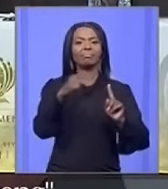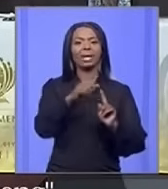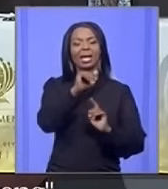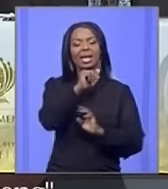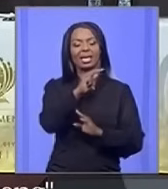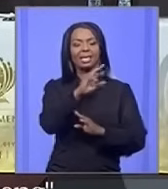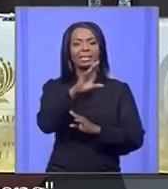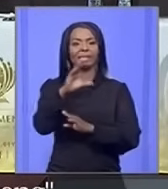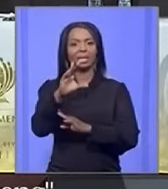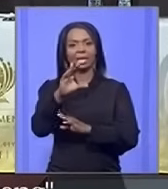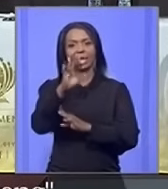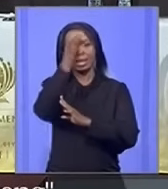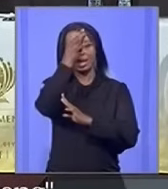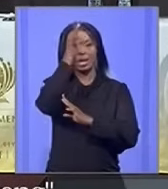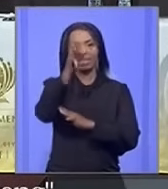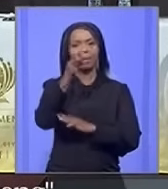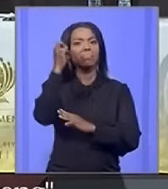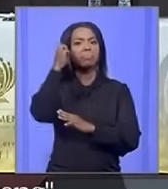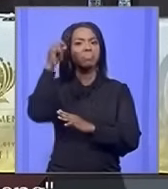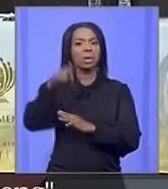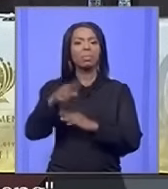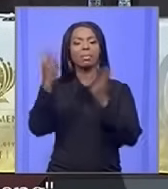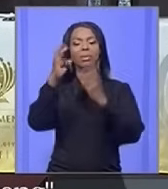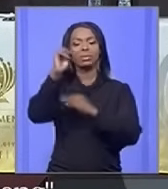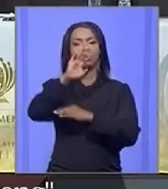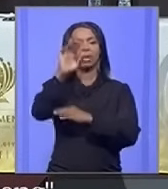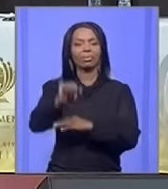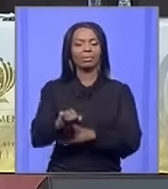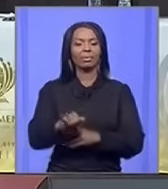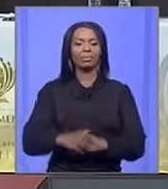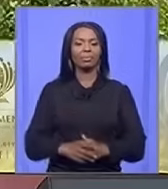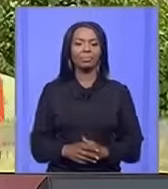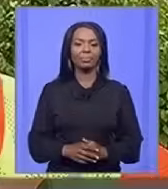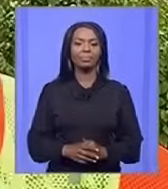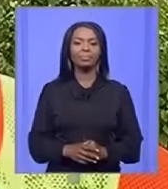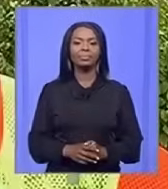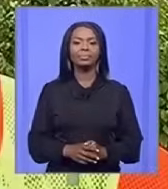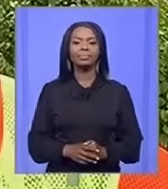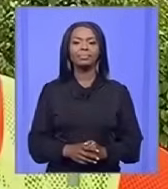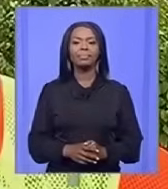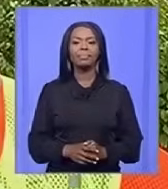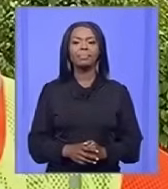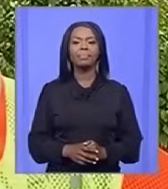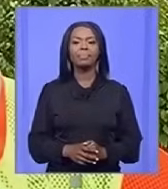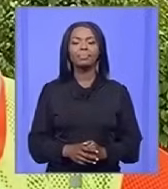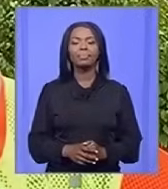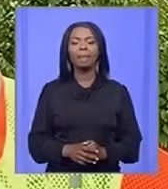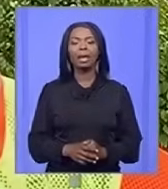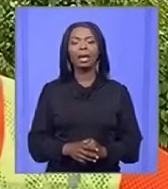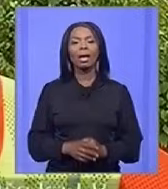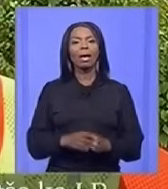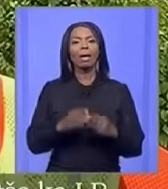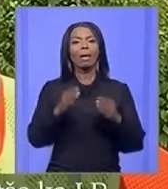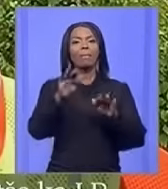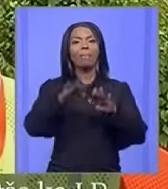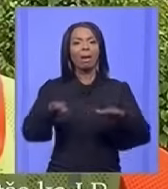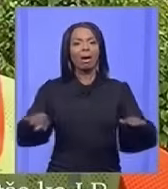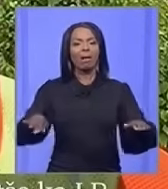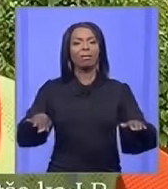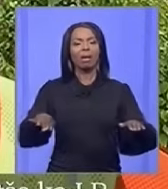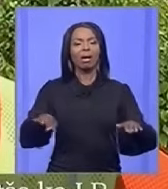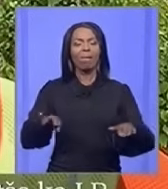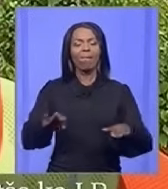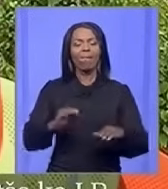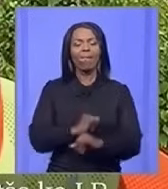wa ANC ka go hlokomologa maAfrika Borwa. Bana ba modimo ba ile ba wela ke kotsi.